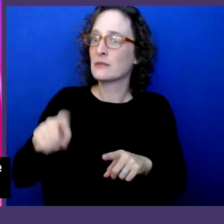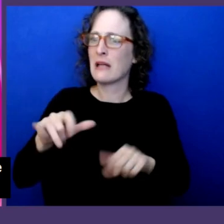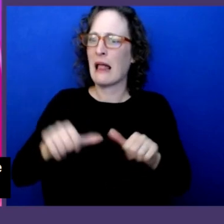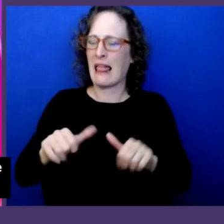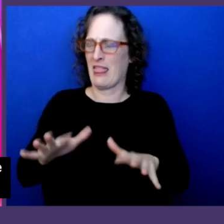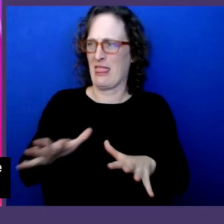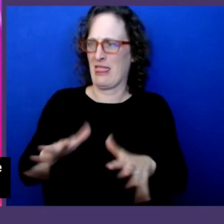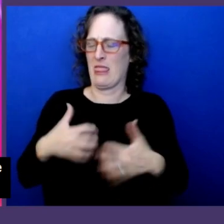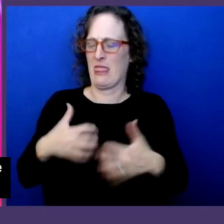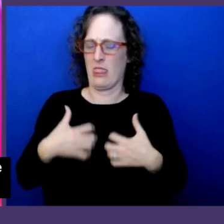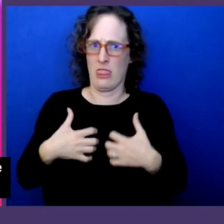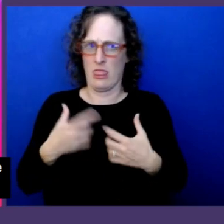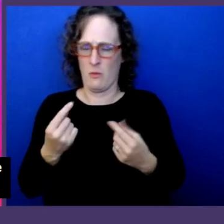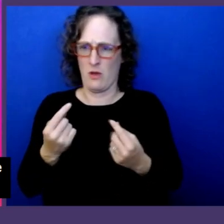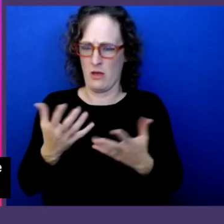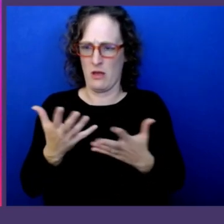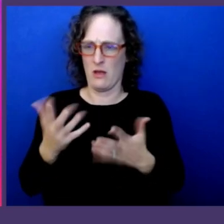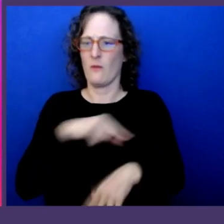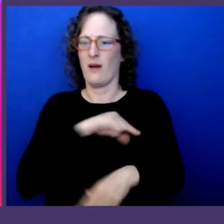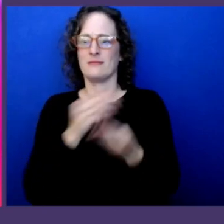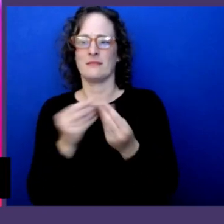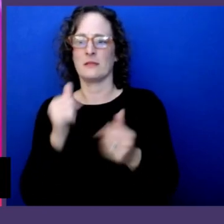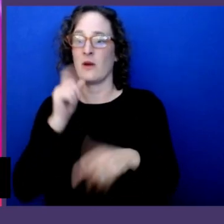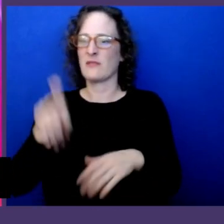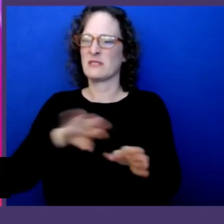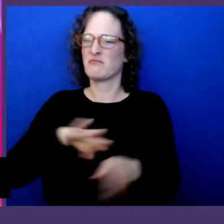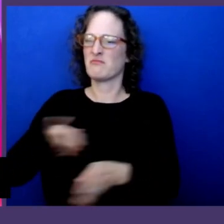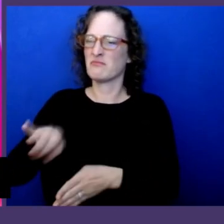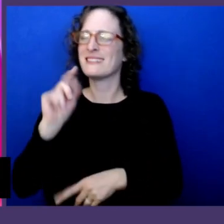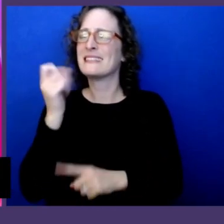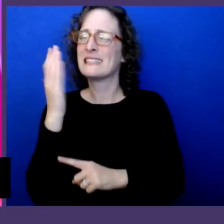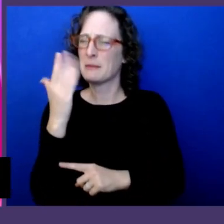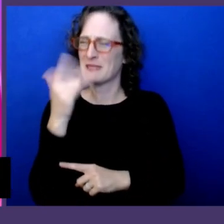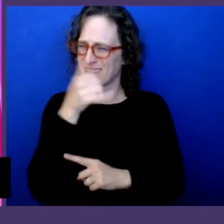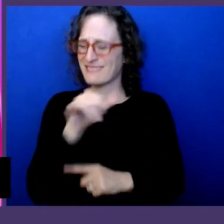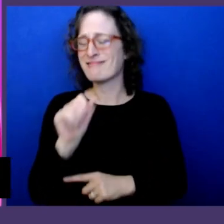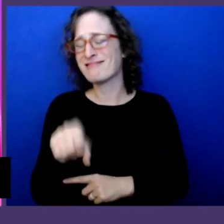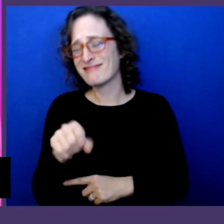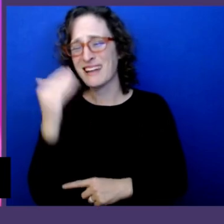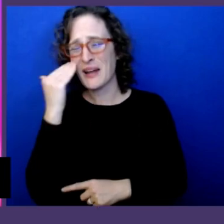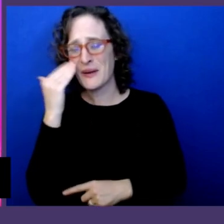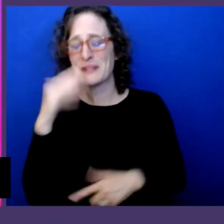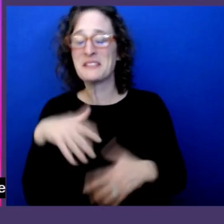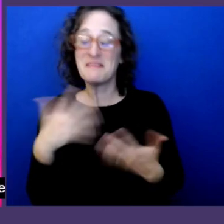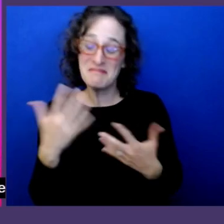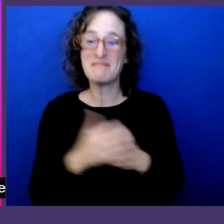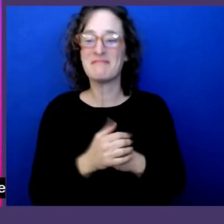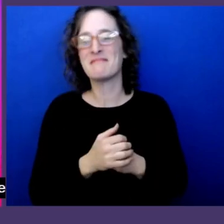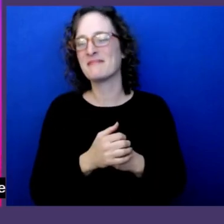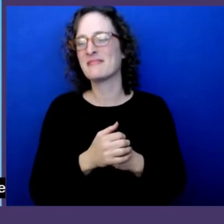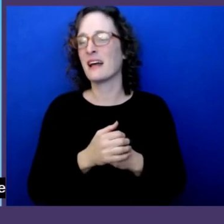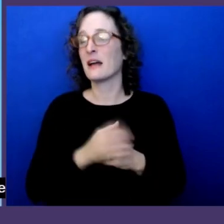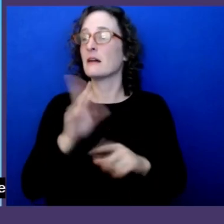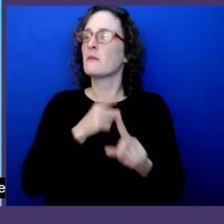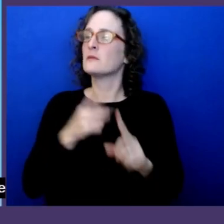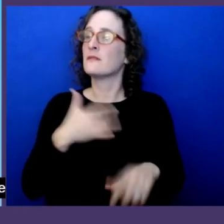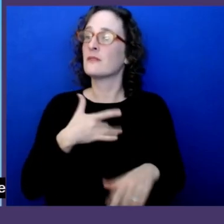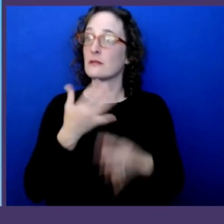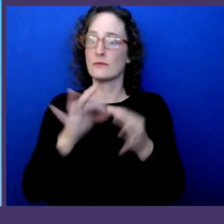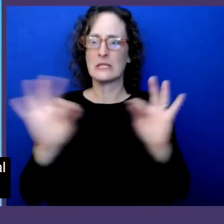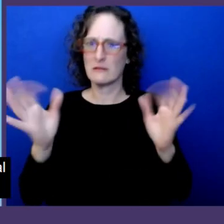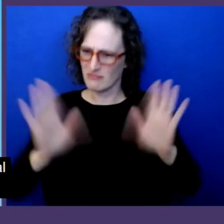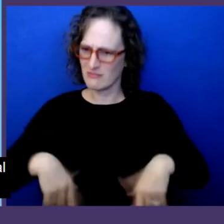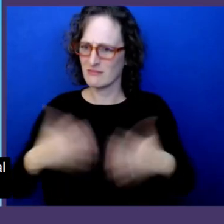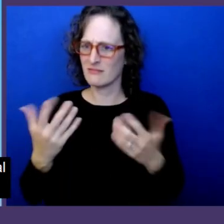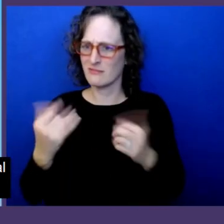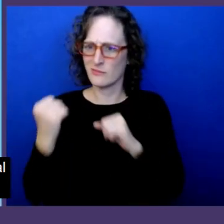solutions, as ridiculous as that sounds. And so basically, feel free to ask for a strong solution. Say something like, you are a leading